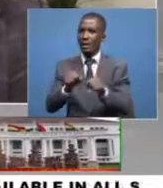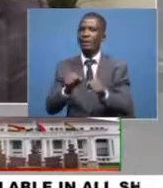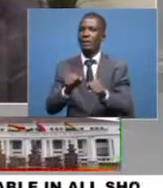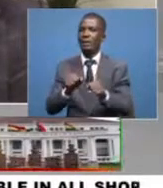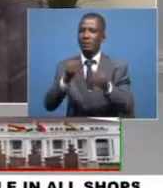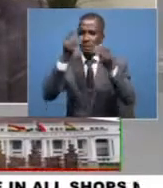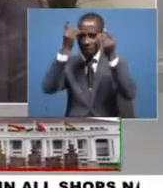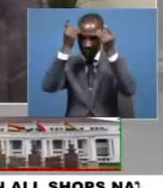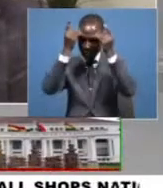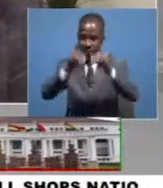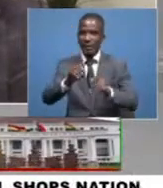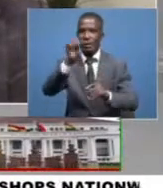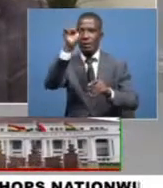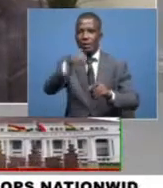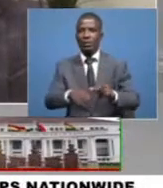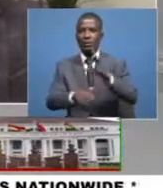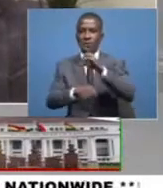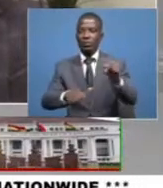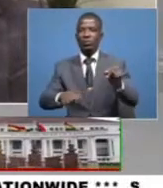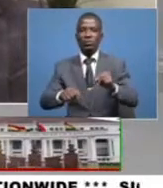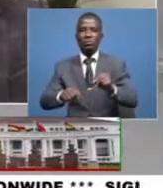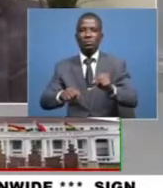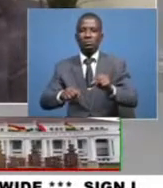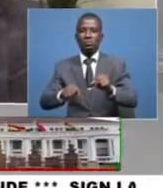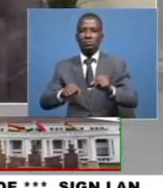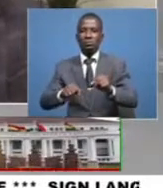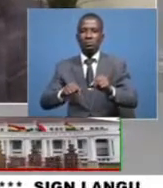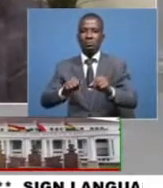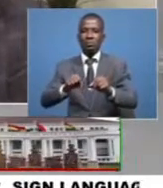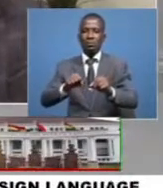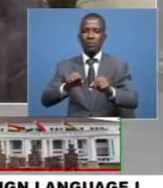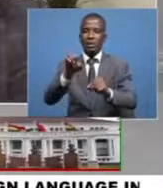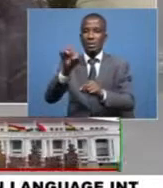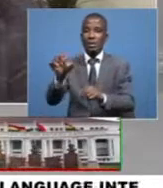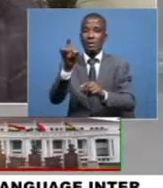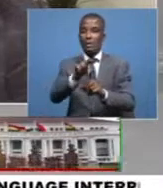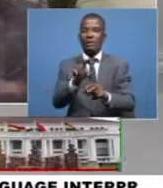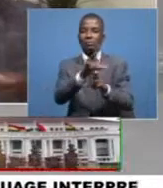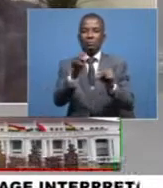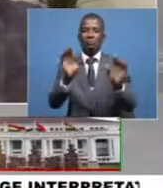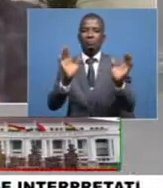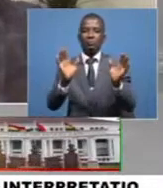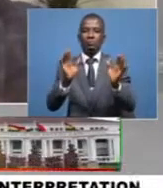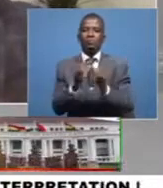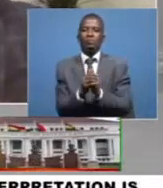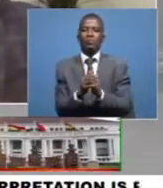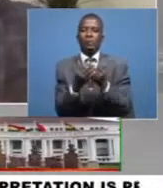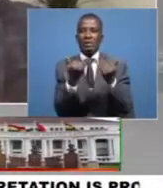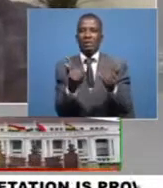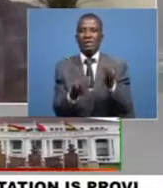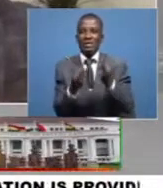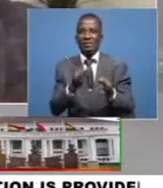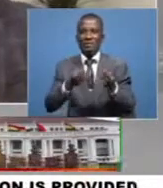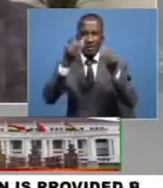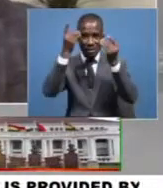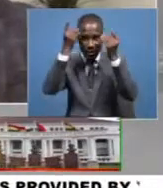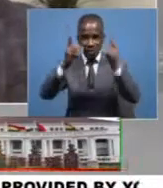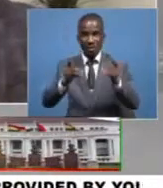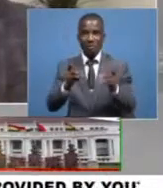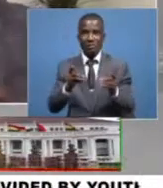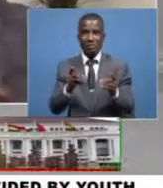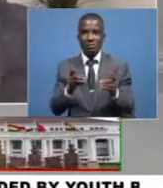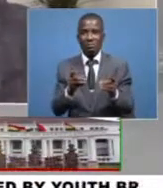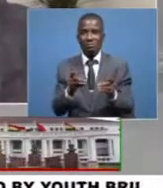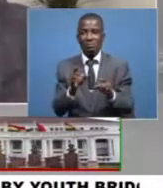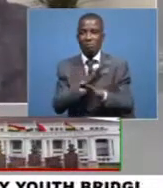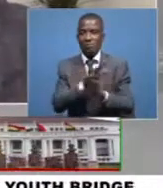particular witness to testify. And if they decide so to do, either they can also decide not to also